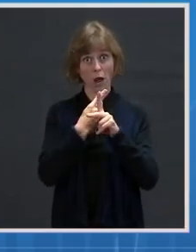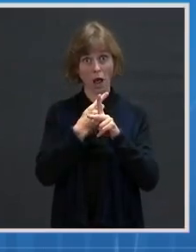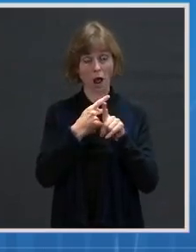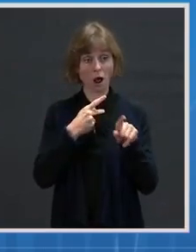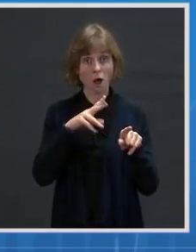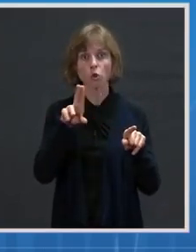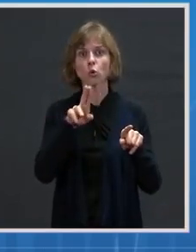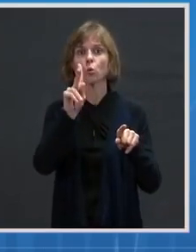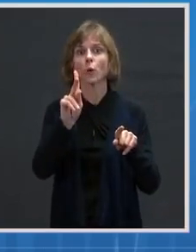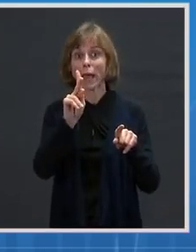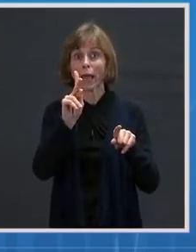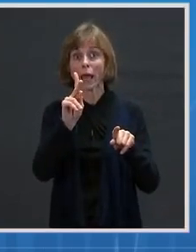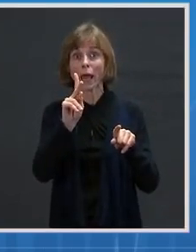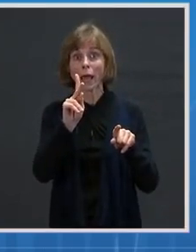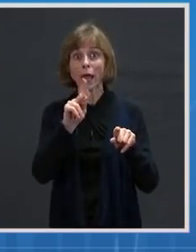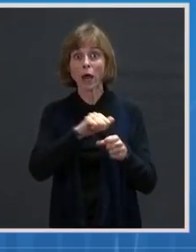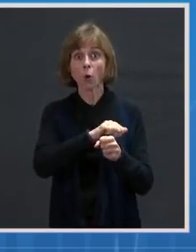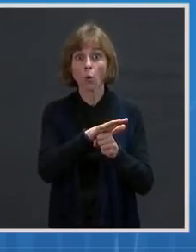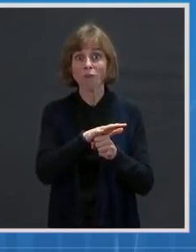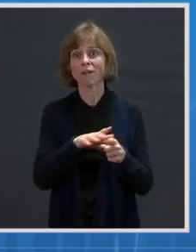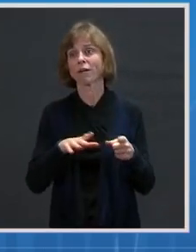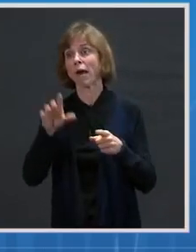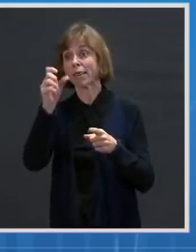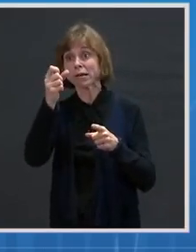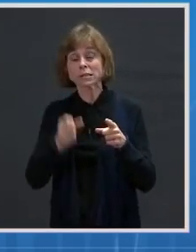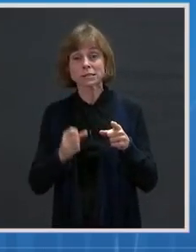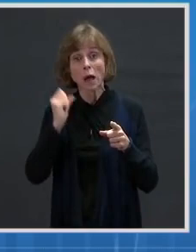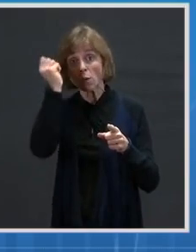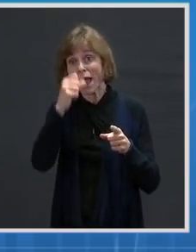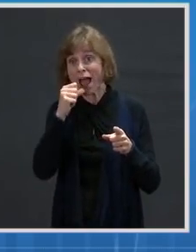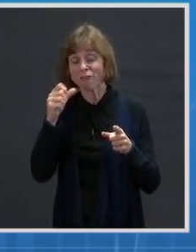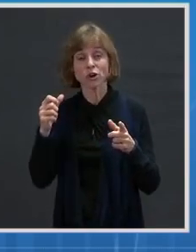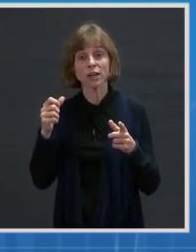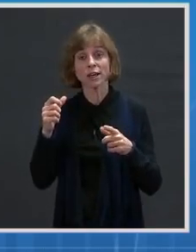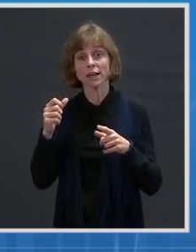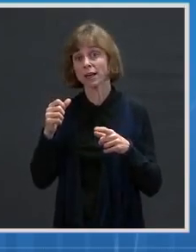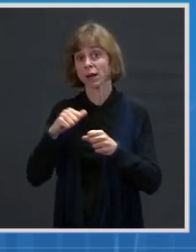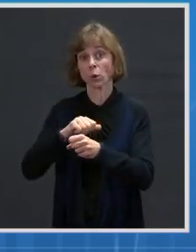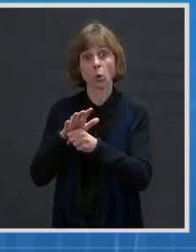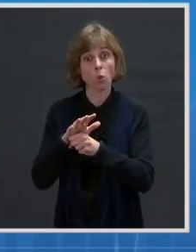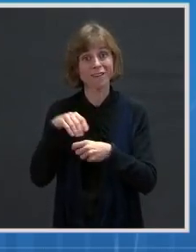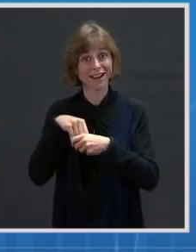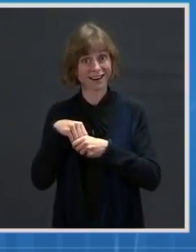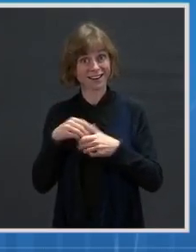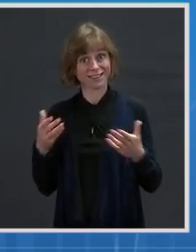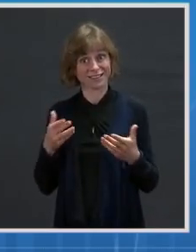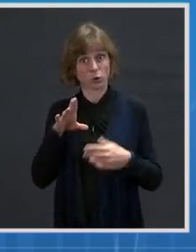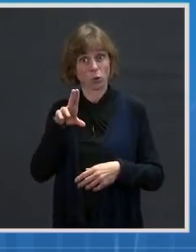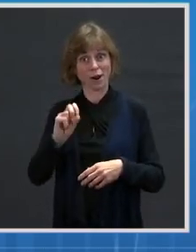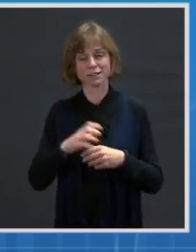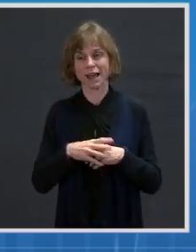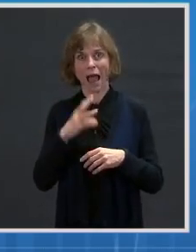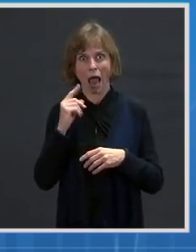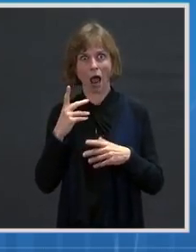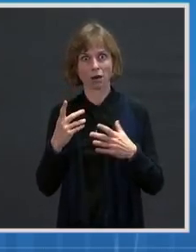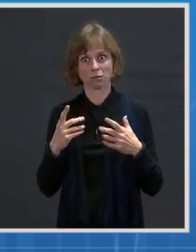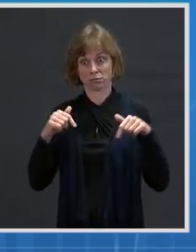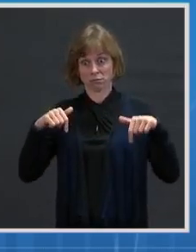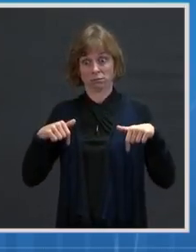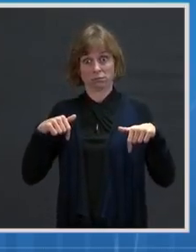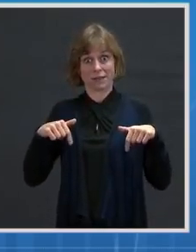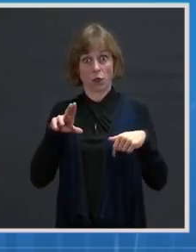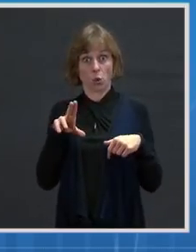have the South African variant in our nation, and we're even having the evolution of variants within our own